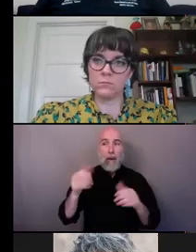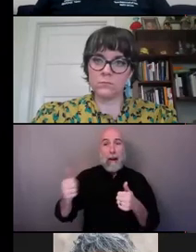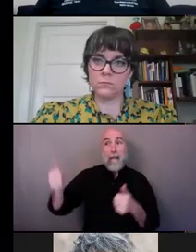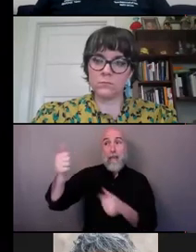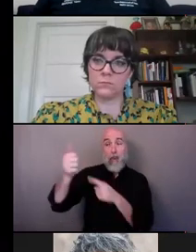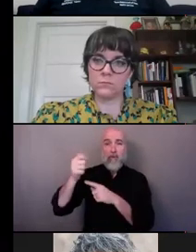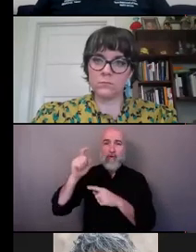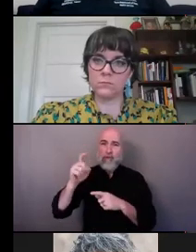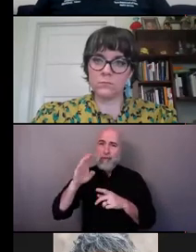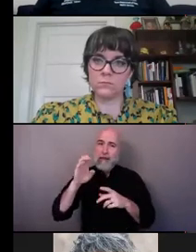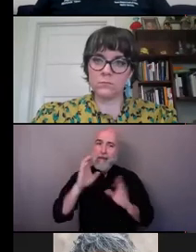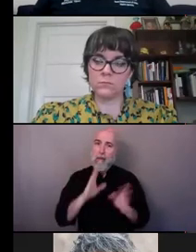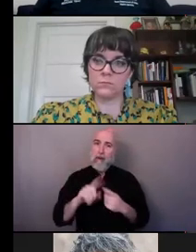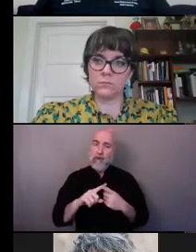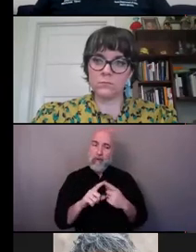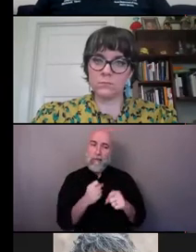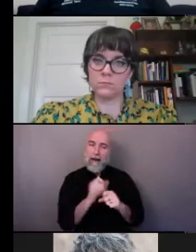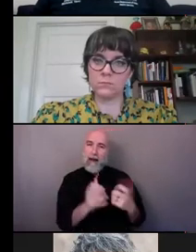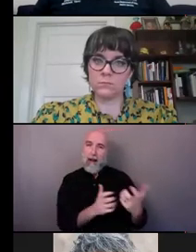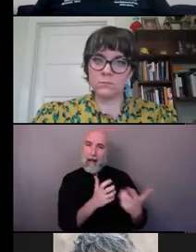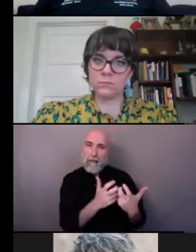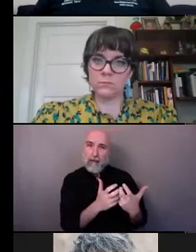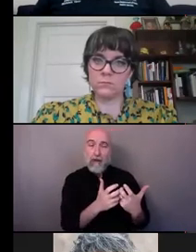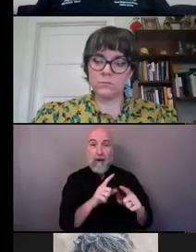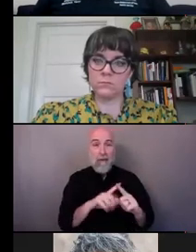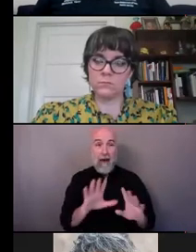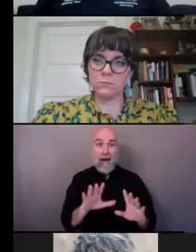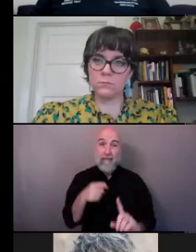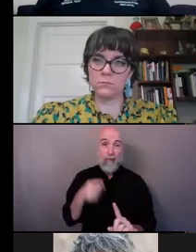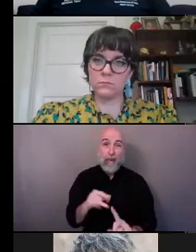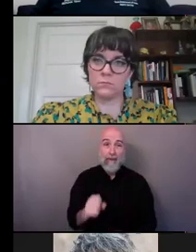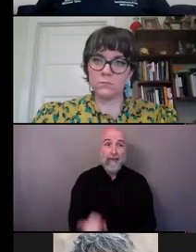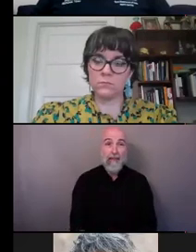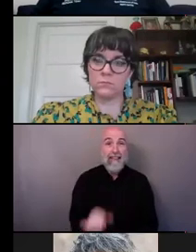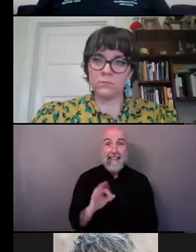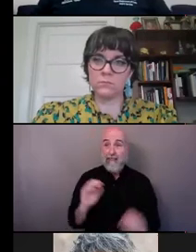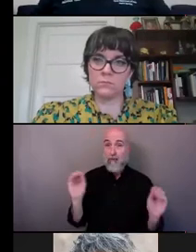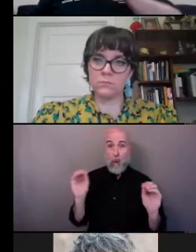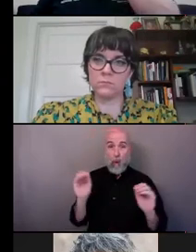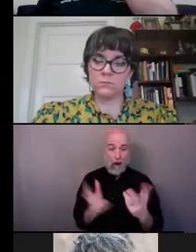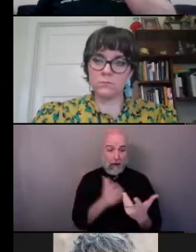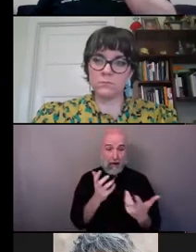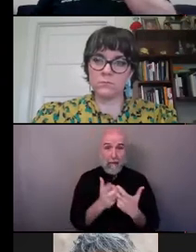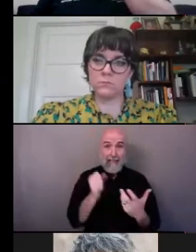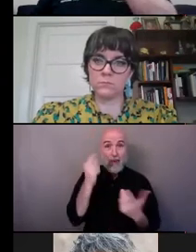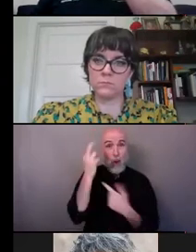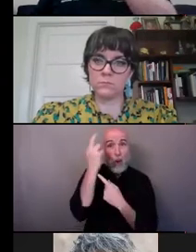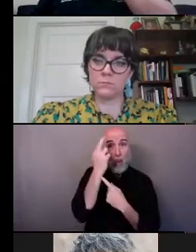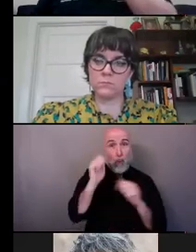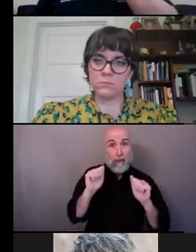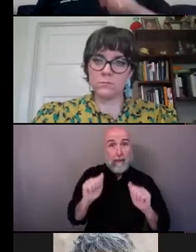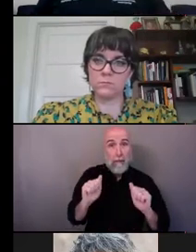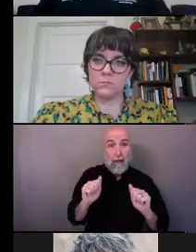make accommodation. But bottom line, if no accommodation is reasonably